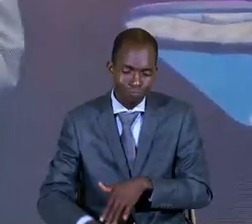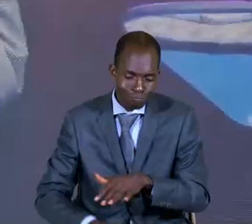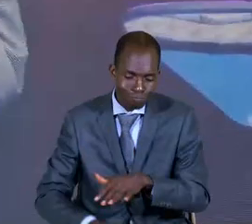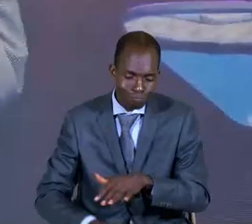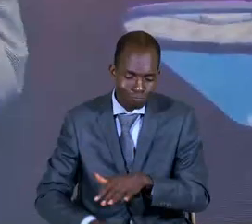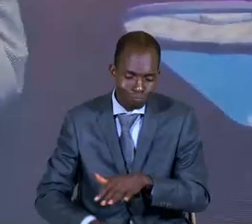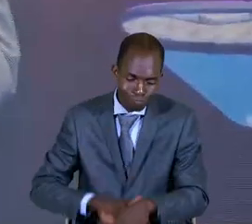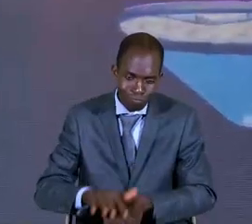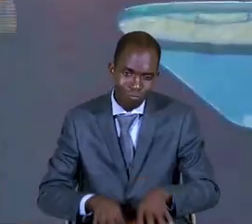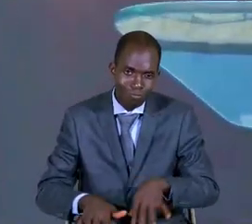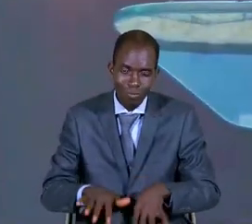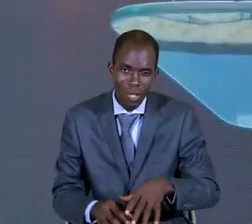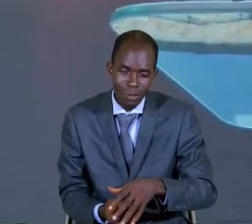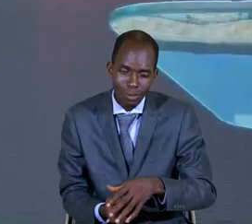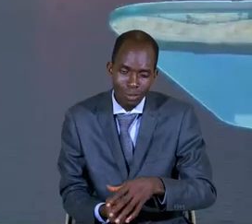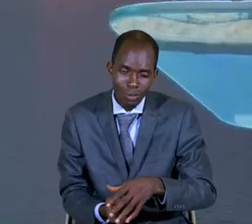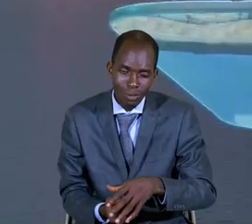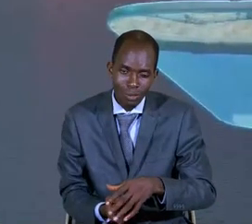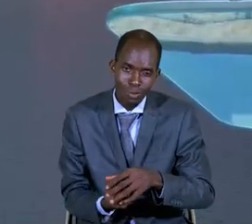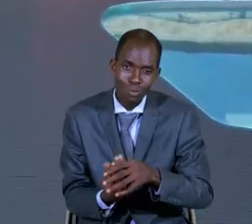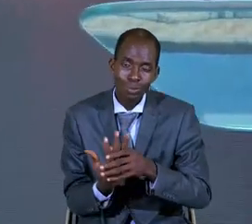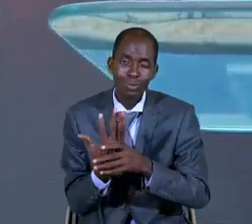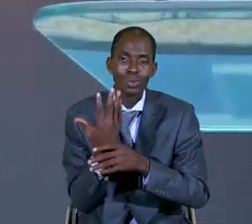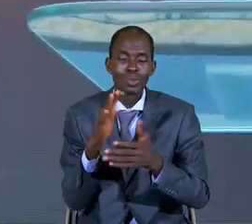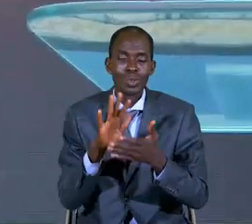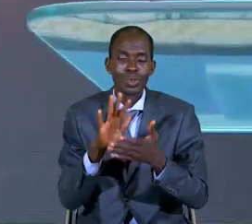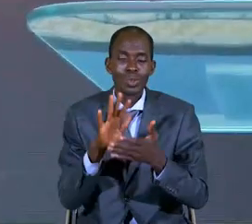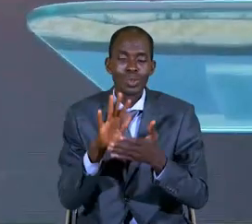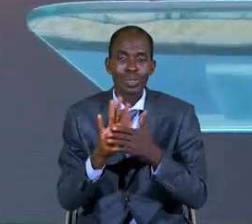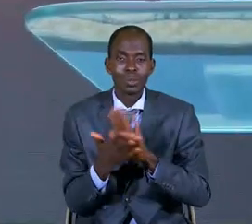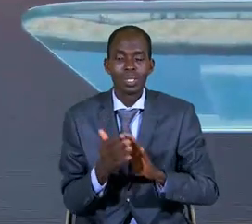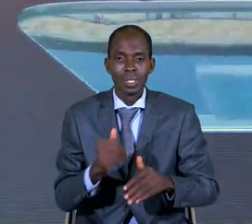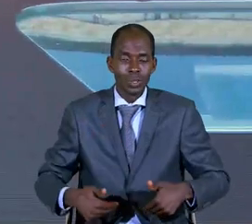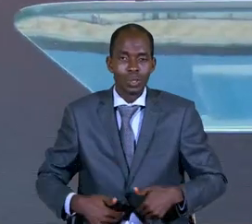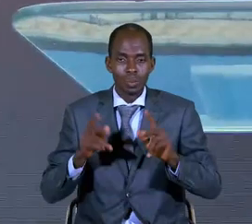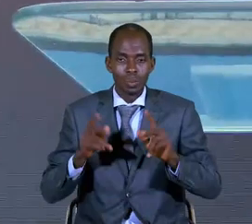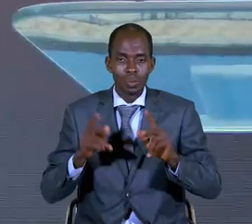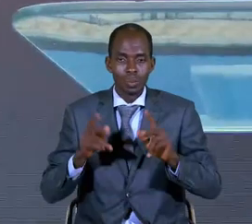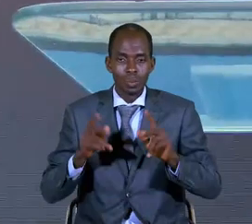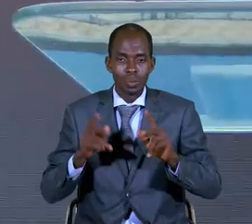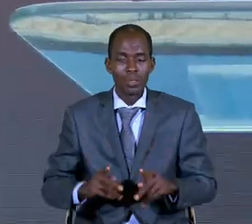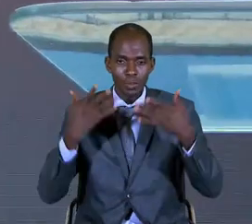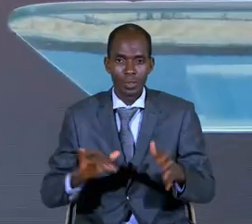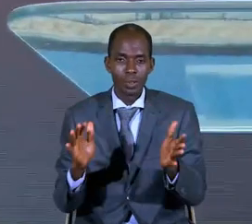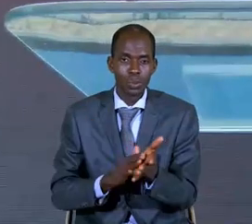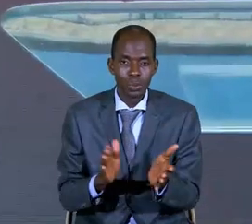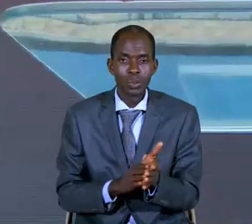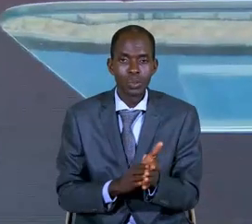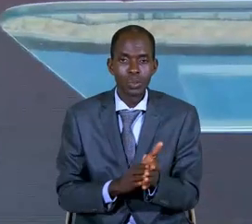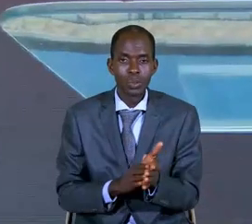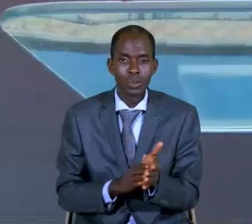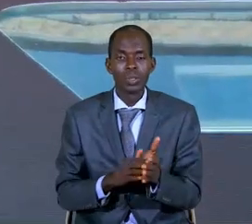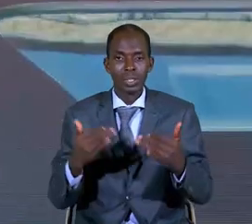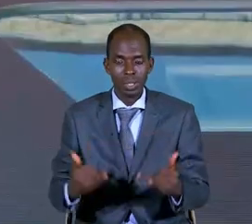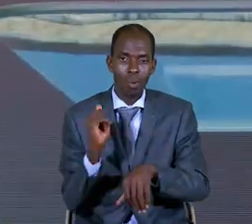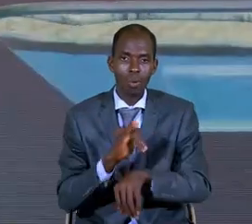an infant, growing up, teenager, growing up out of school, growing up working